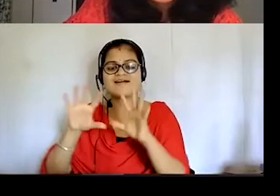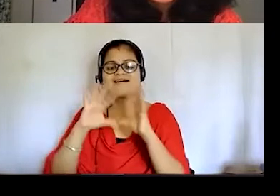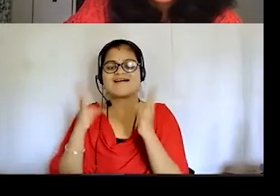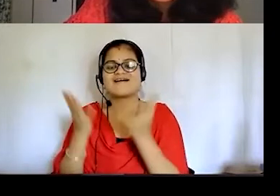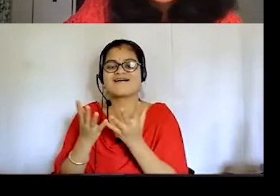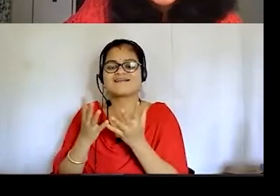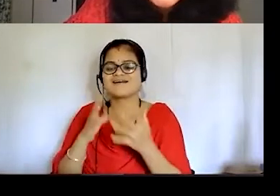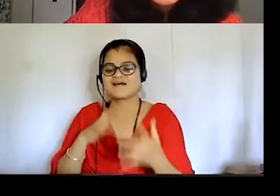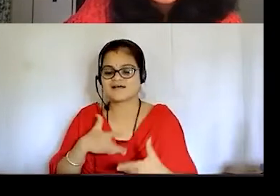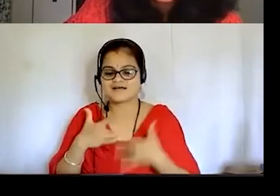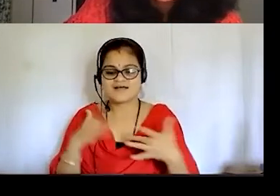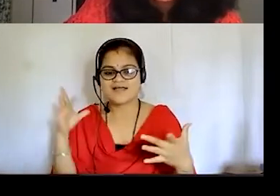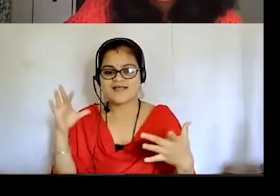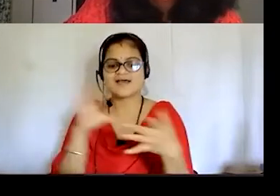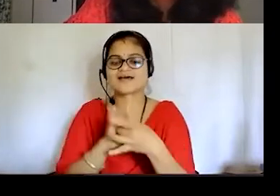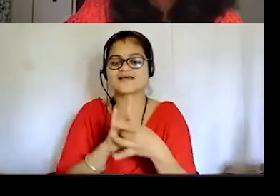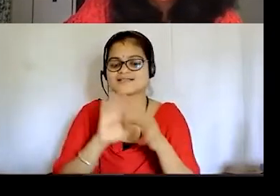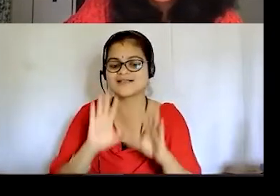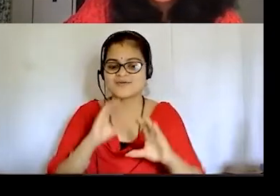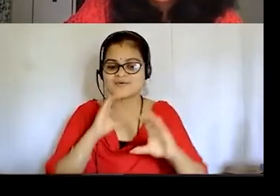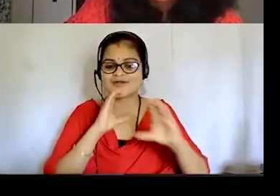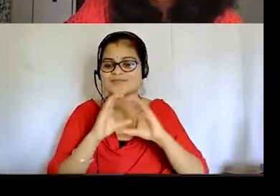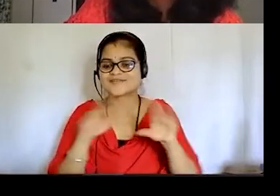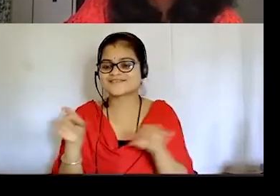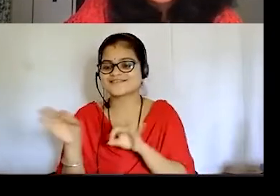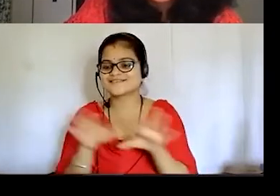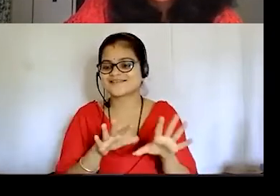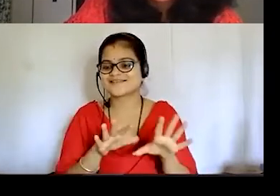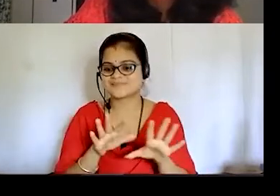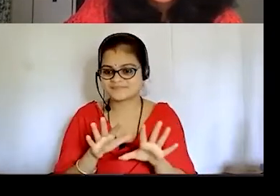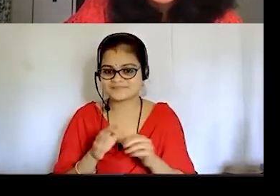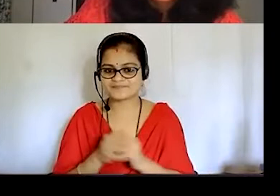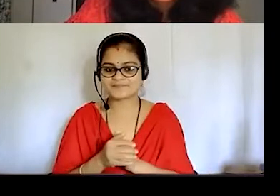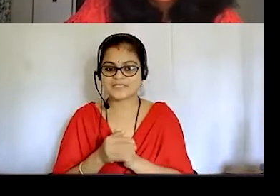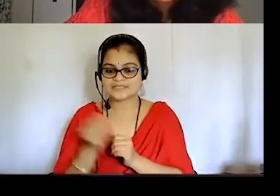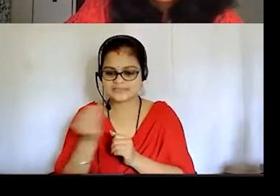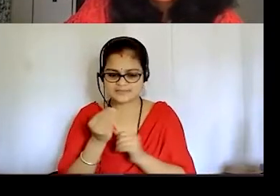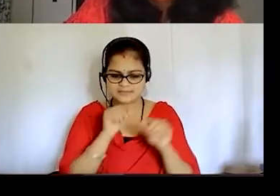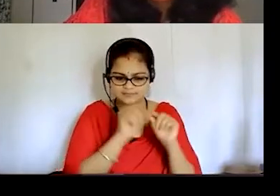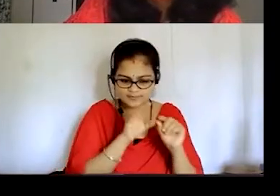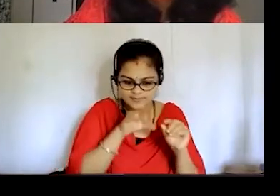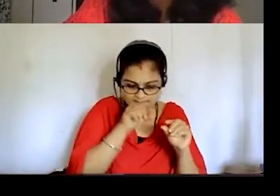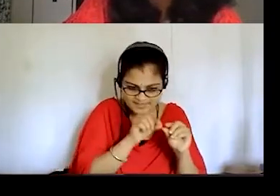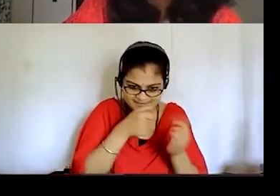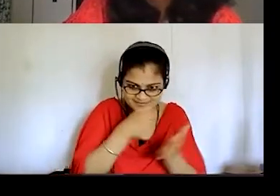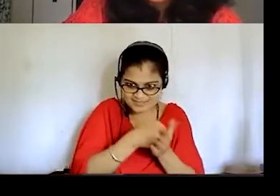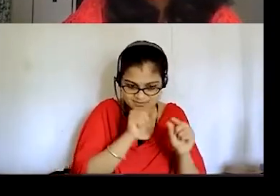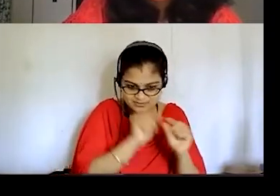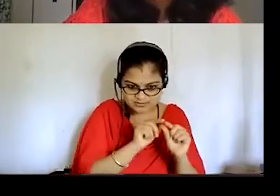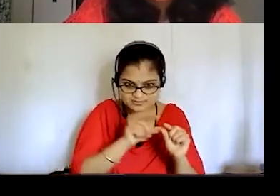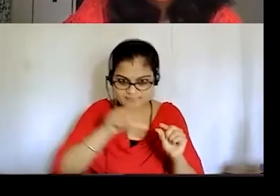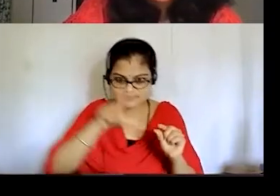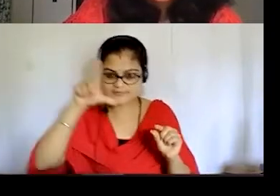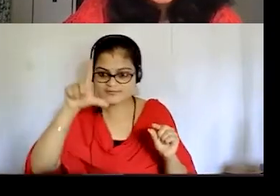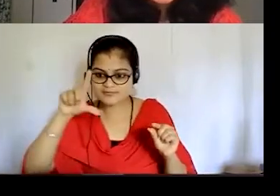language. This period witnessed the creation of the major and the minor keys that paved way for